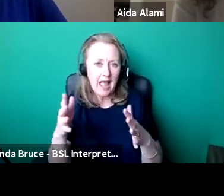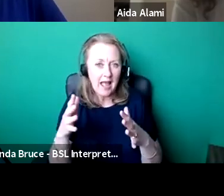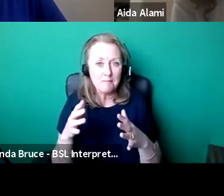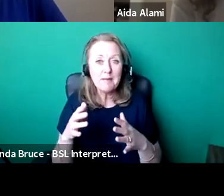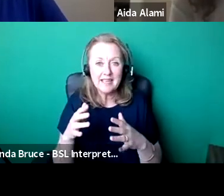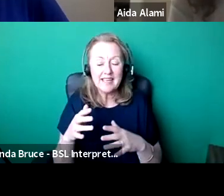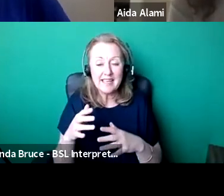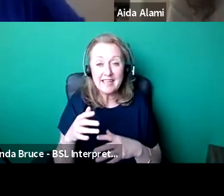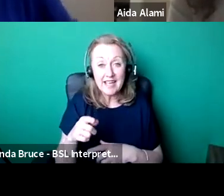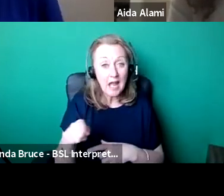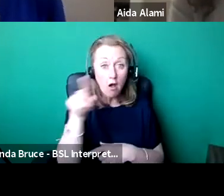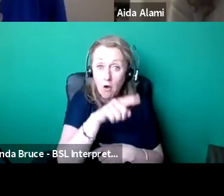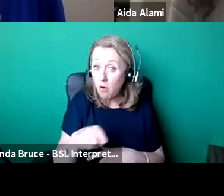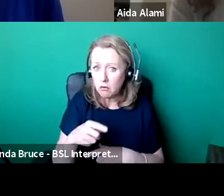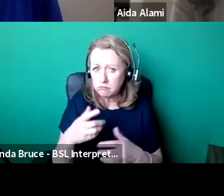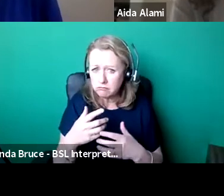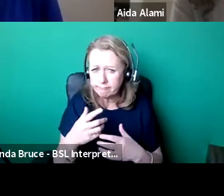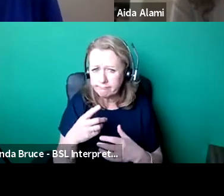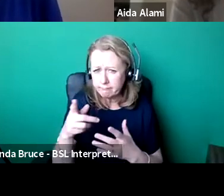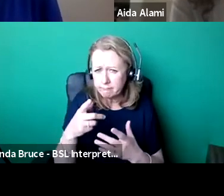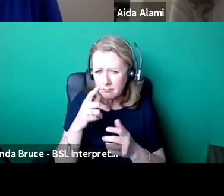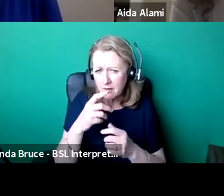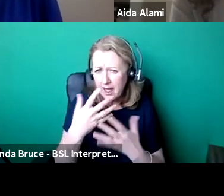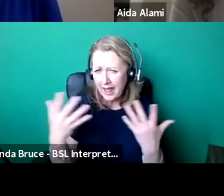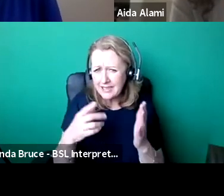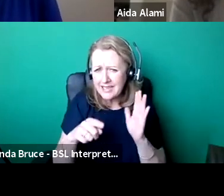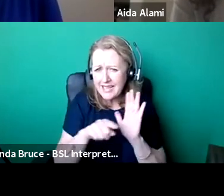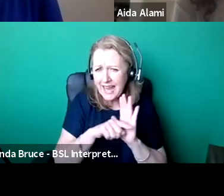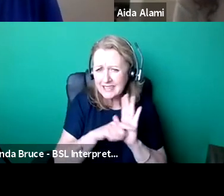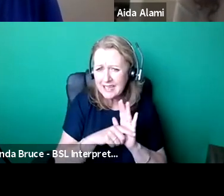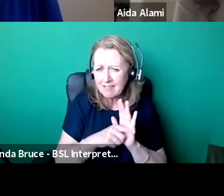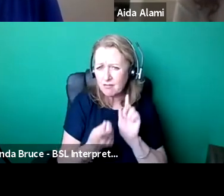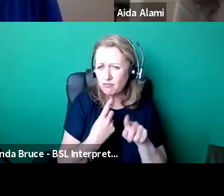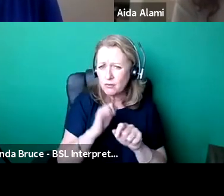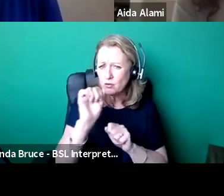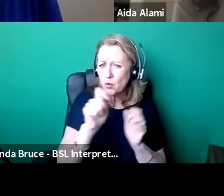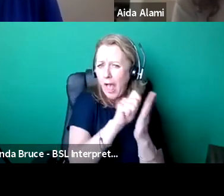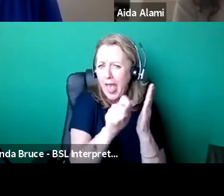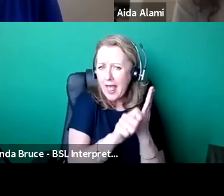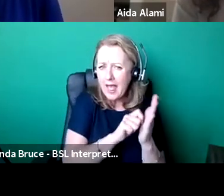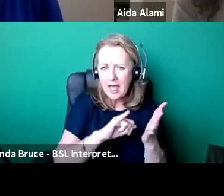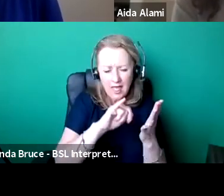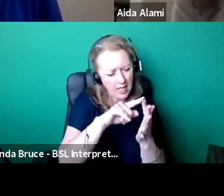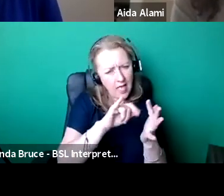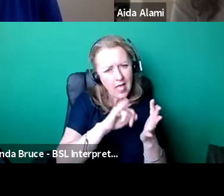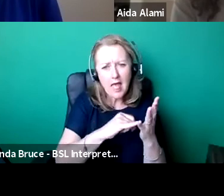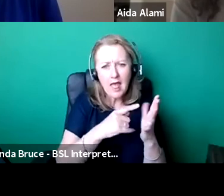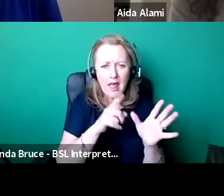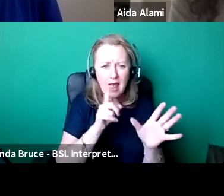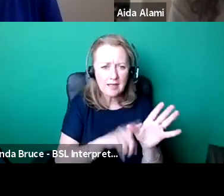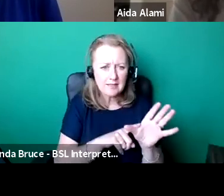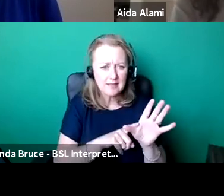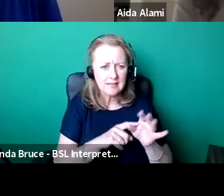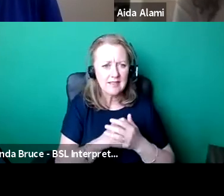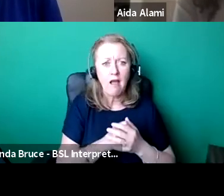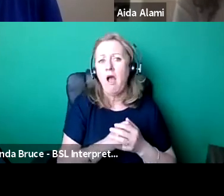Has anyone had negative response to their essays? Go on, Aida. No, I just wanted to say also it's important to